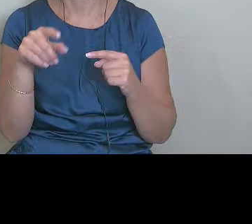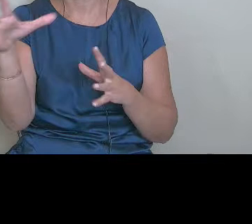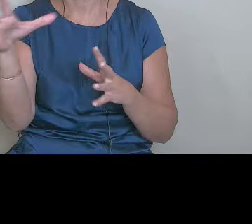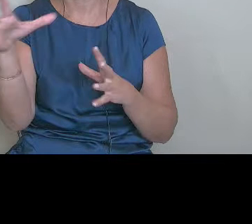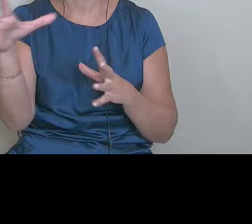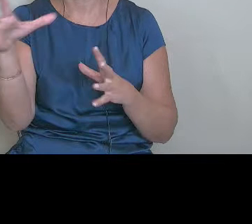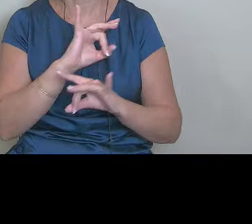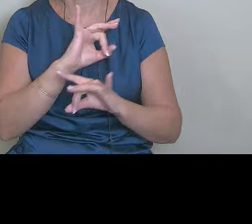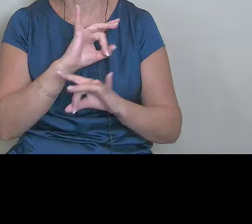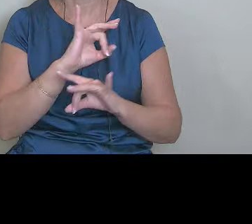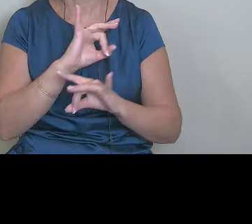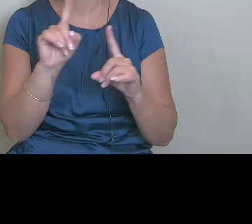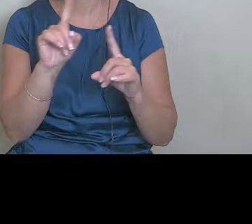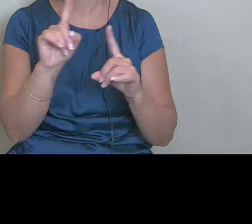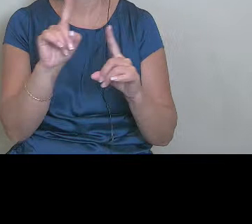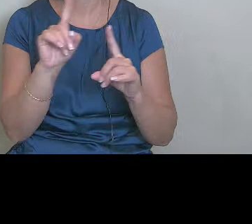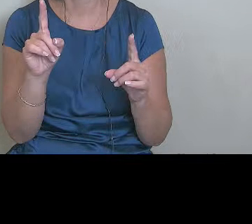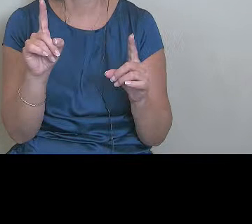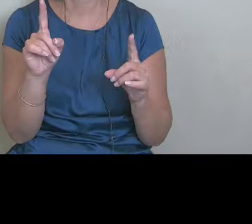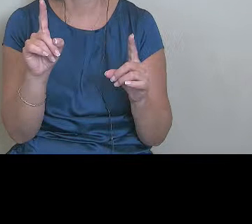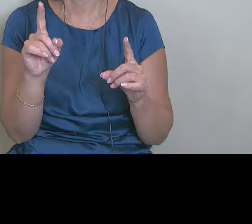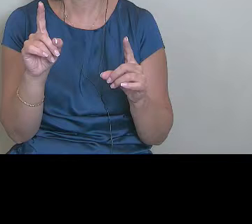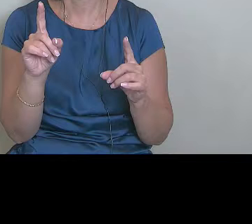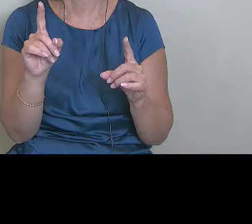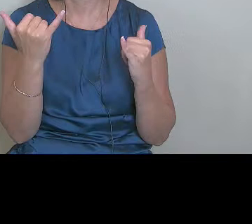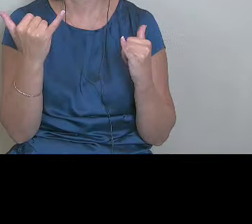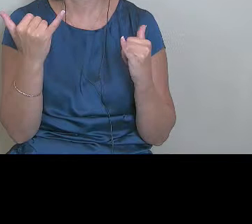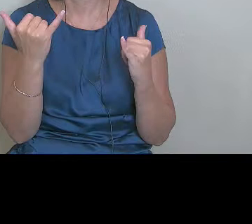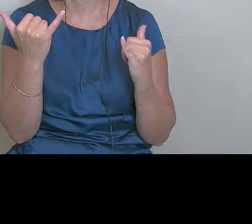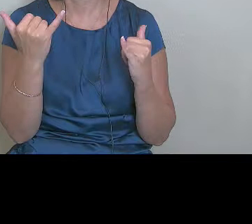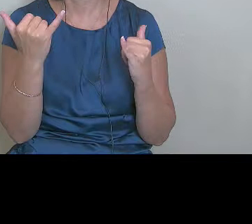difficult situations, and your colleague said that